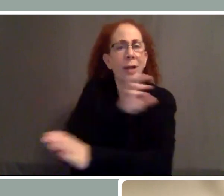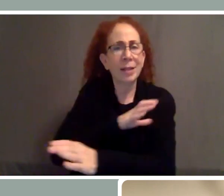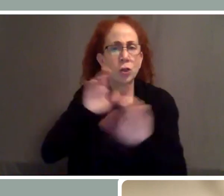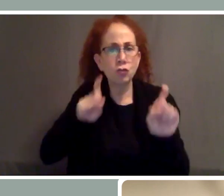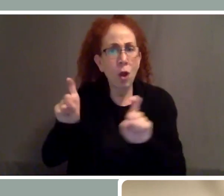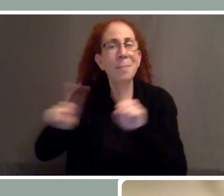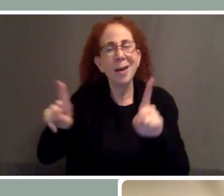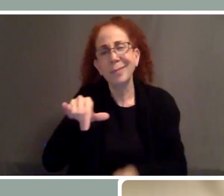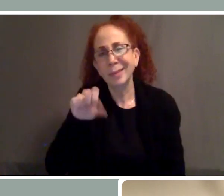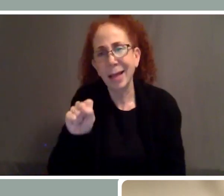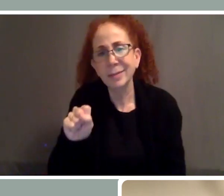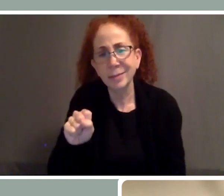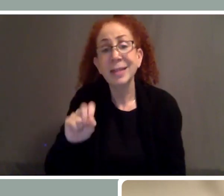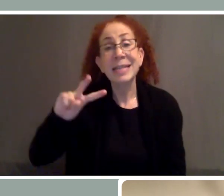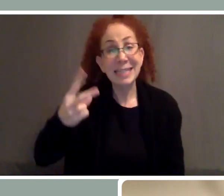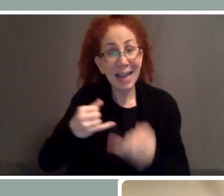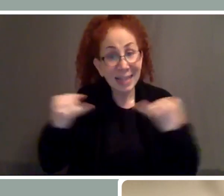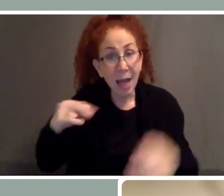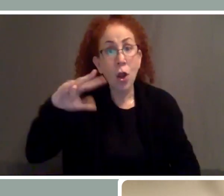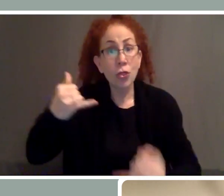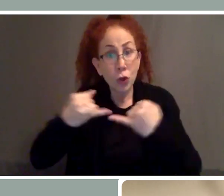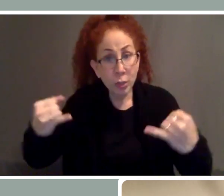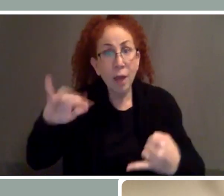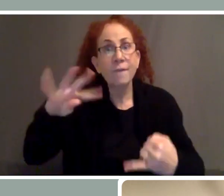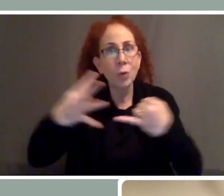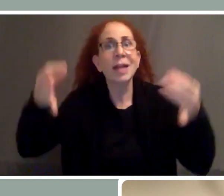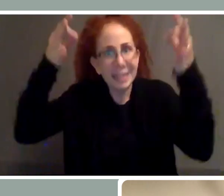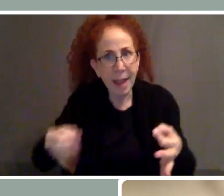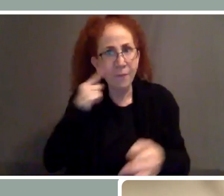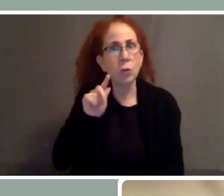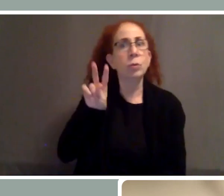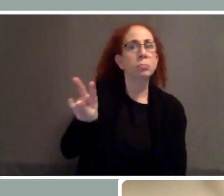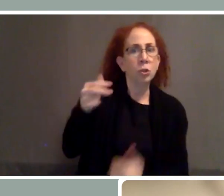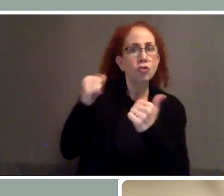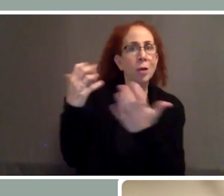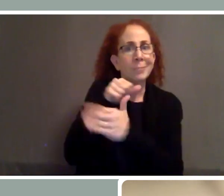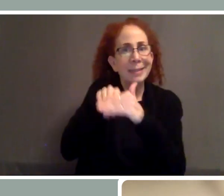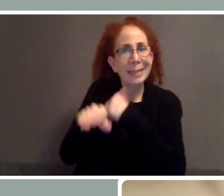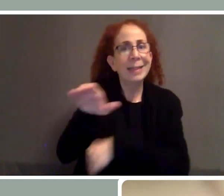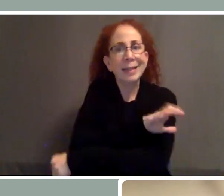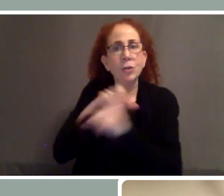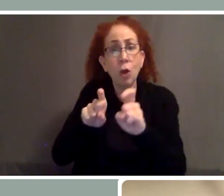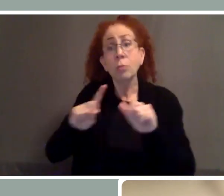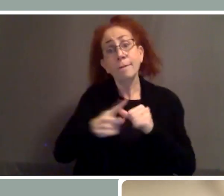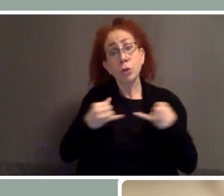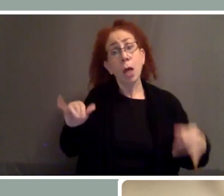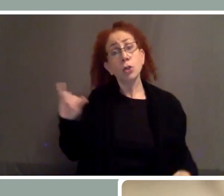But absolutely, particularly second line, third line, fourth line, I would definitely be looking at clinical trials, and first line as well. But